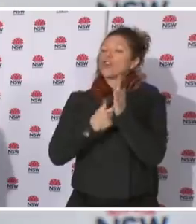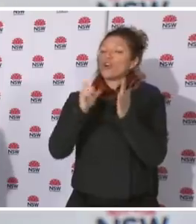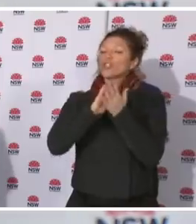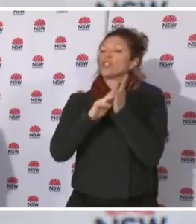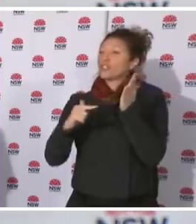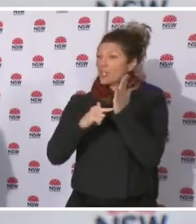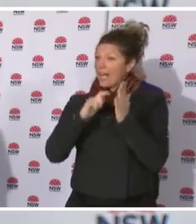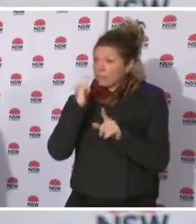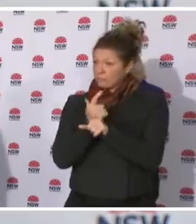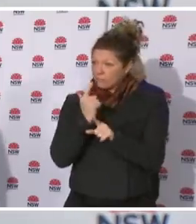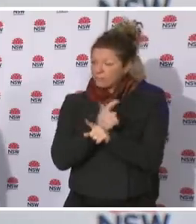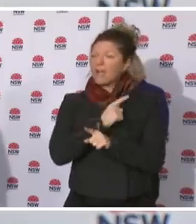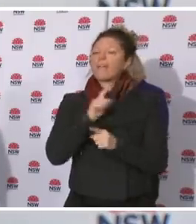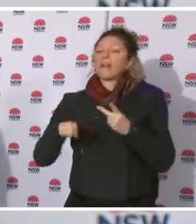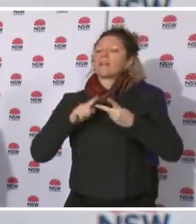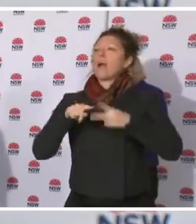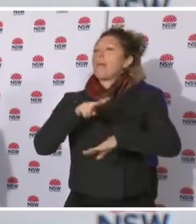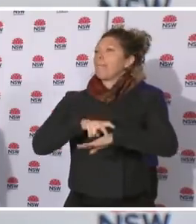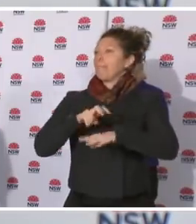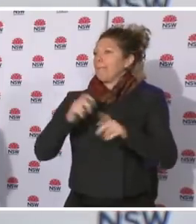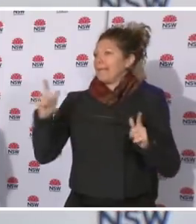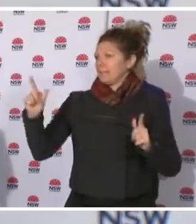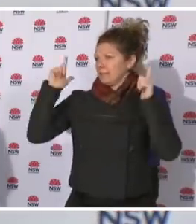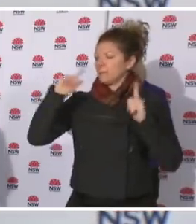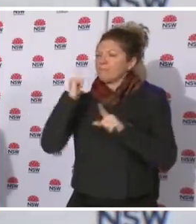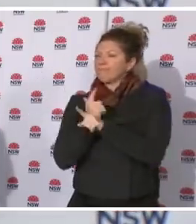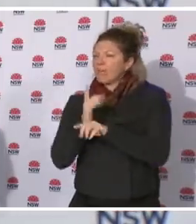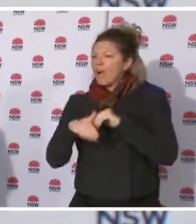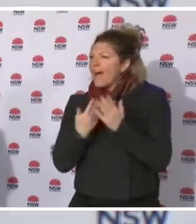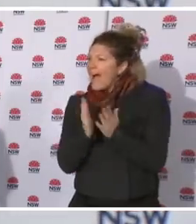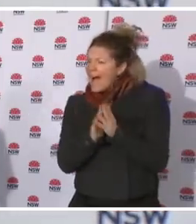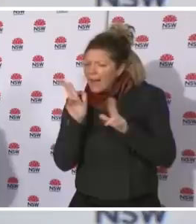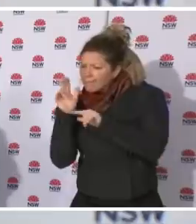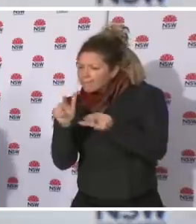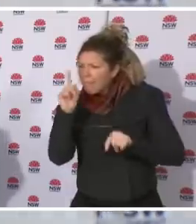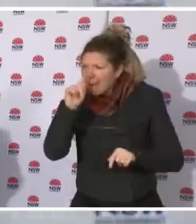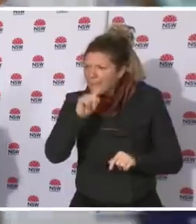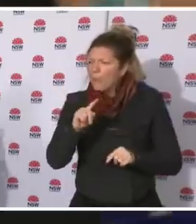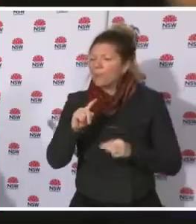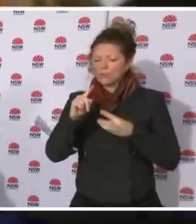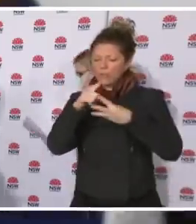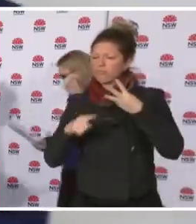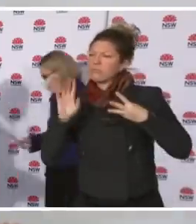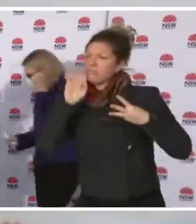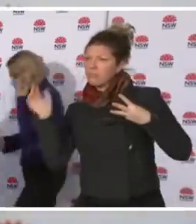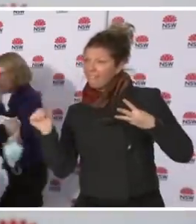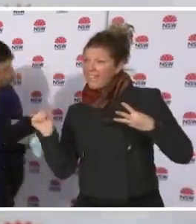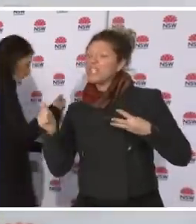about the great work police are doing on the ground to support communities, and then we'll take your questions.